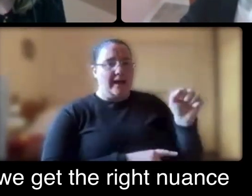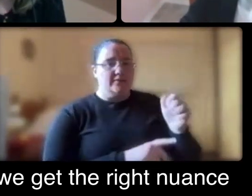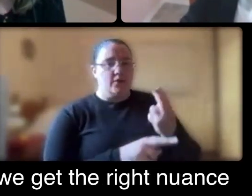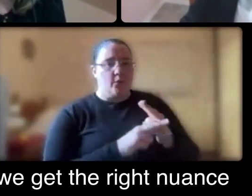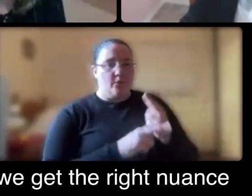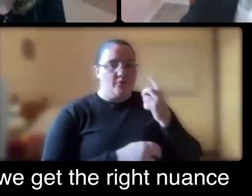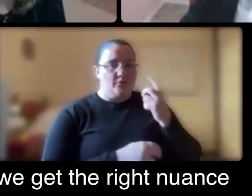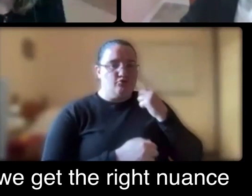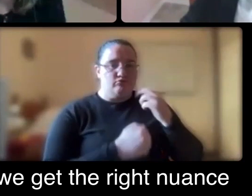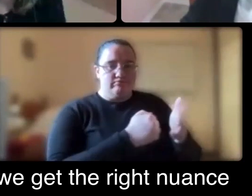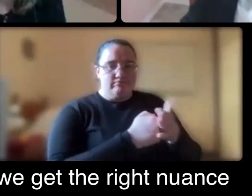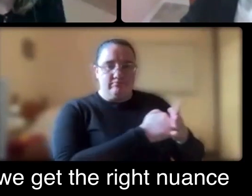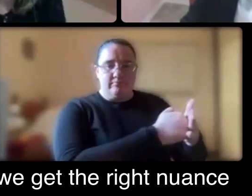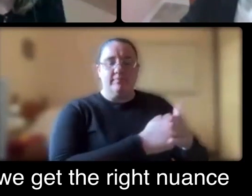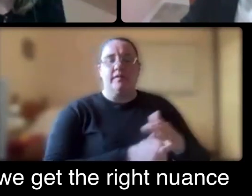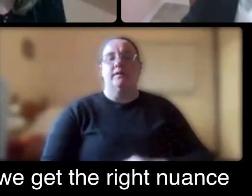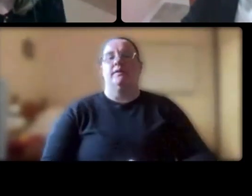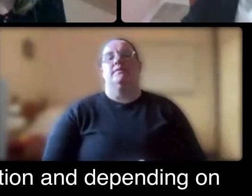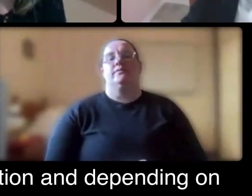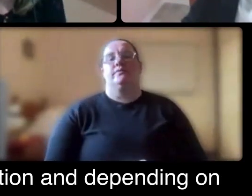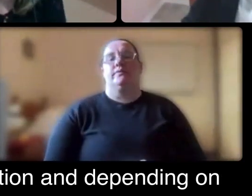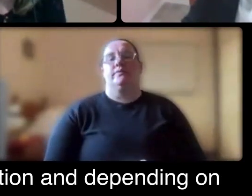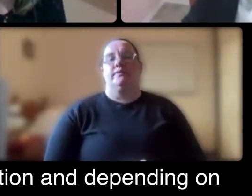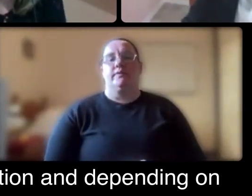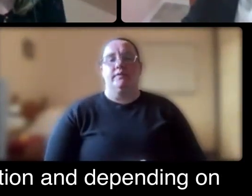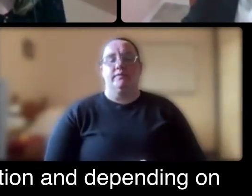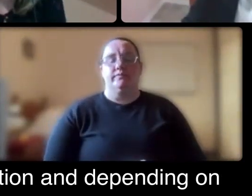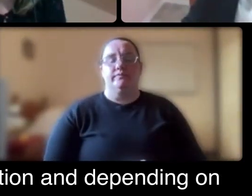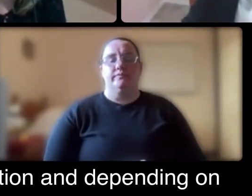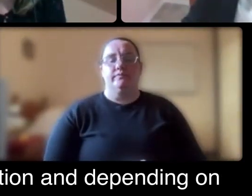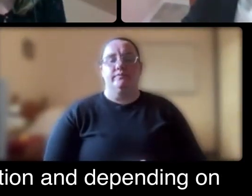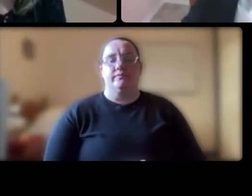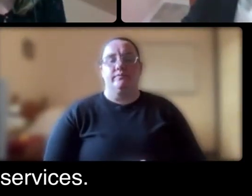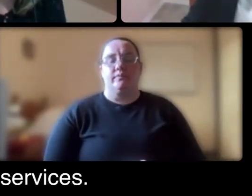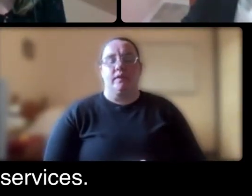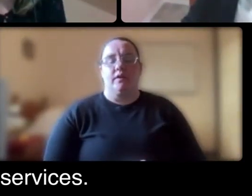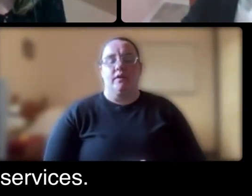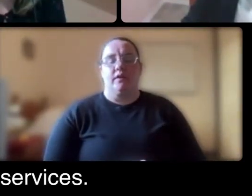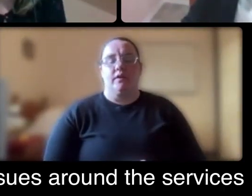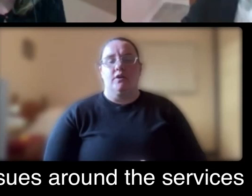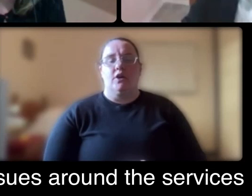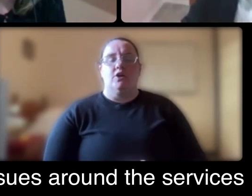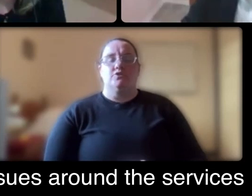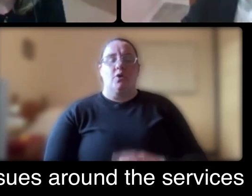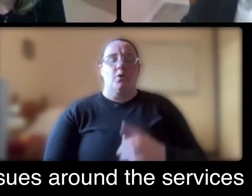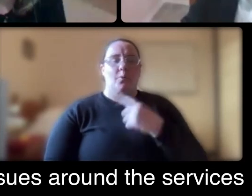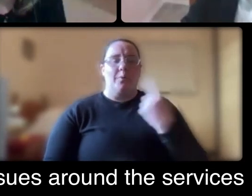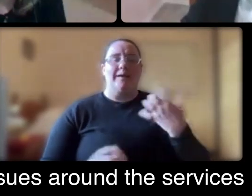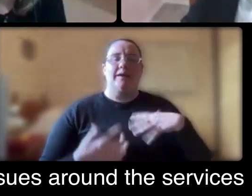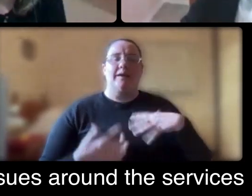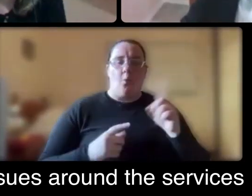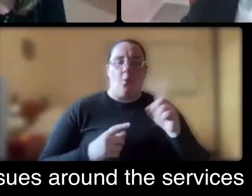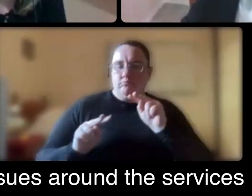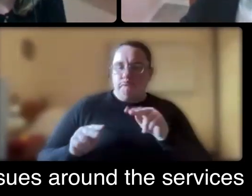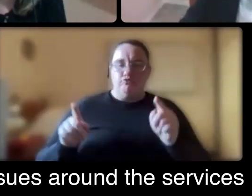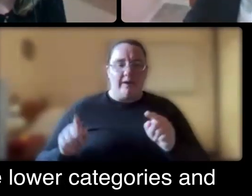make sure we get the right nuance around the level of regulation and depending on the different services. So if you've got particular